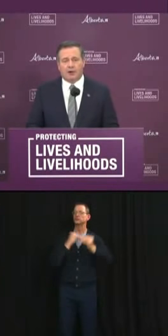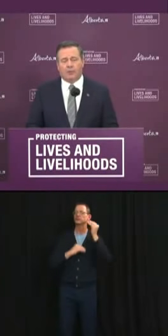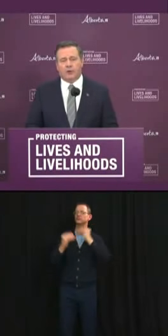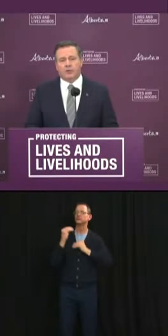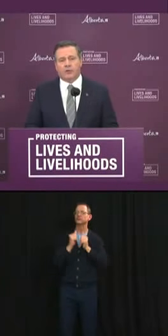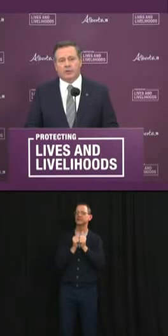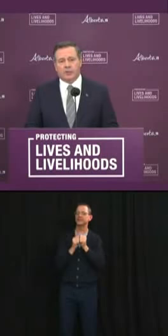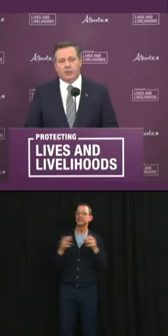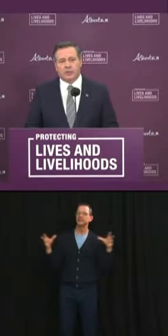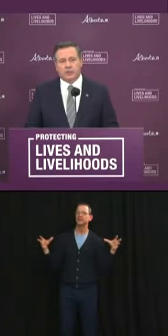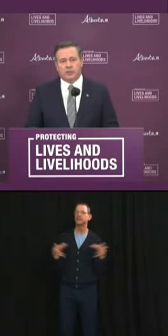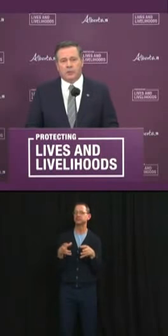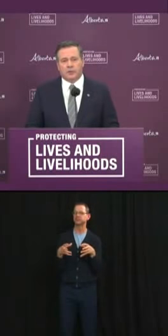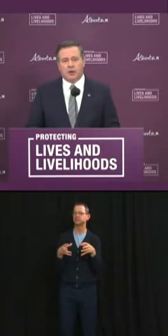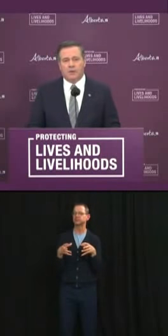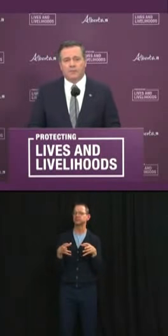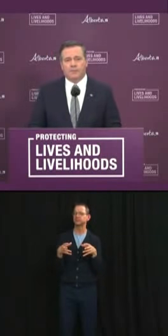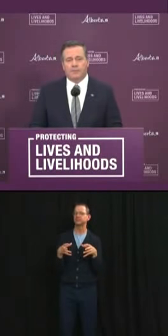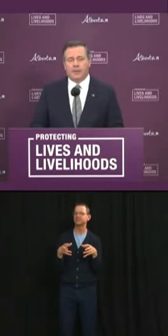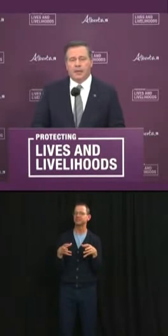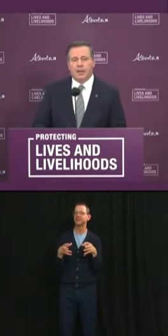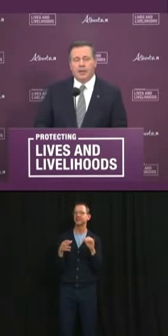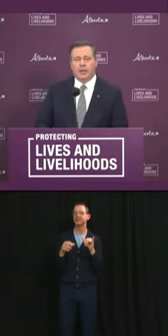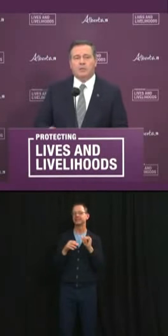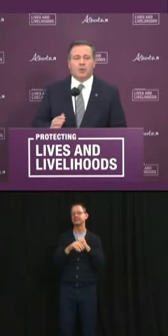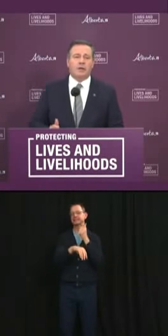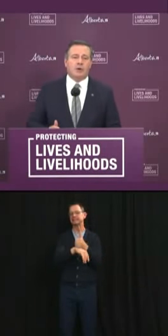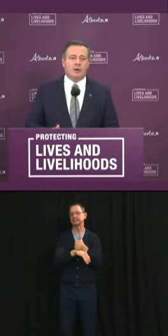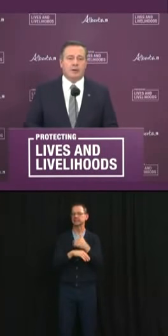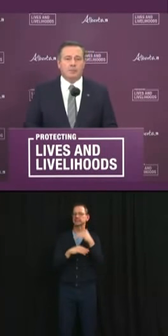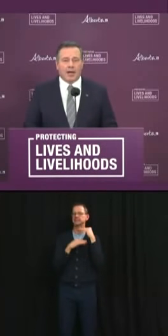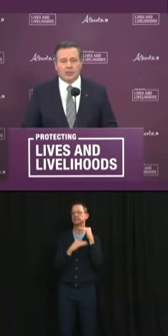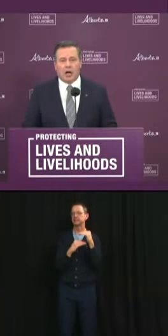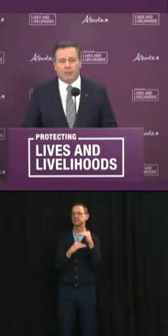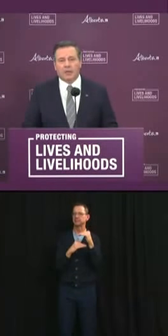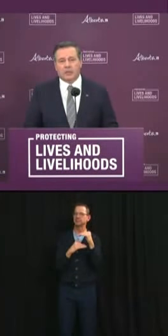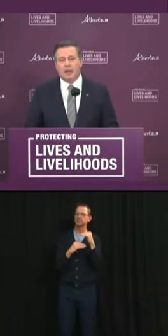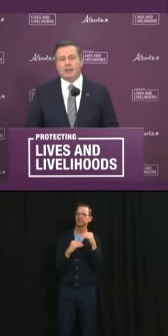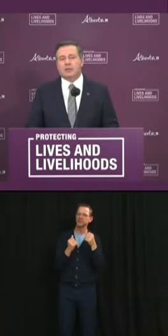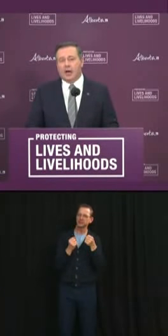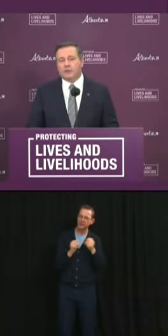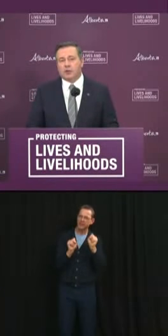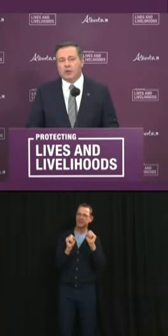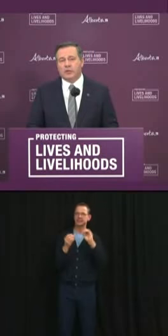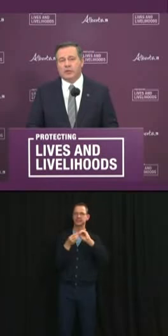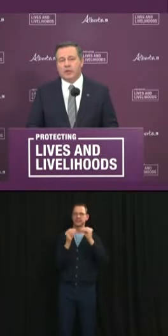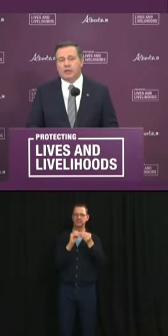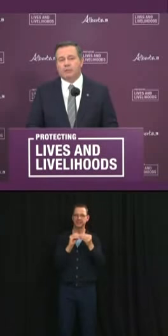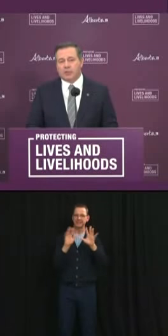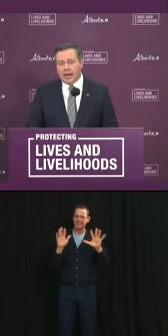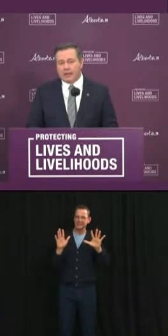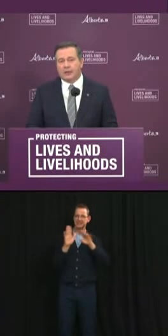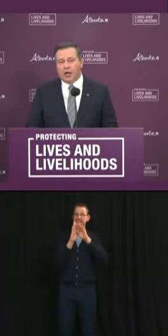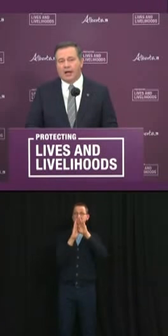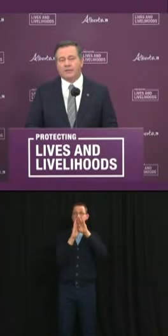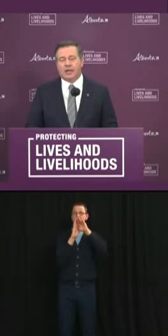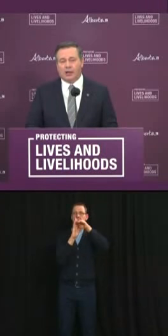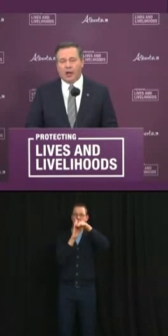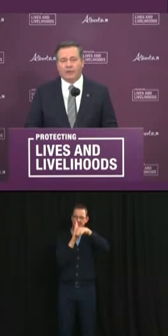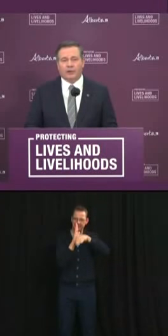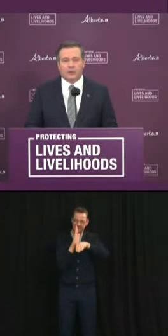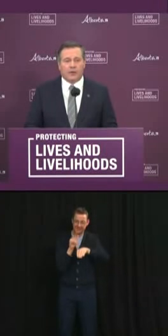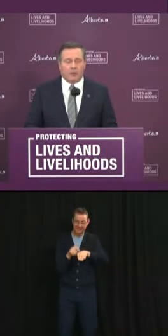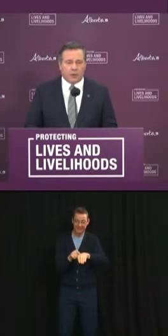you again to Albertans for your diligence in doing so. But as Premier, my job is to make the tough choices and to protect the lives